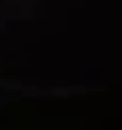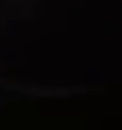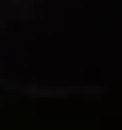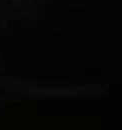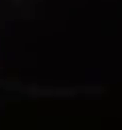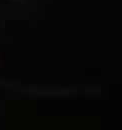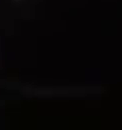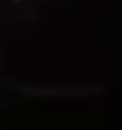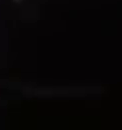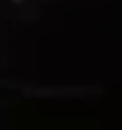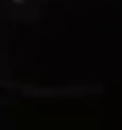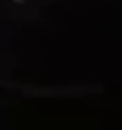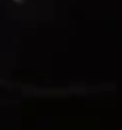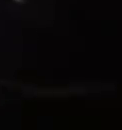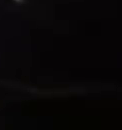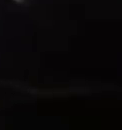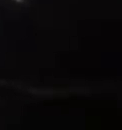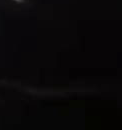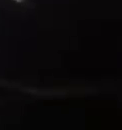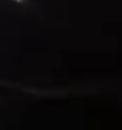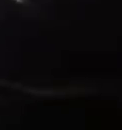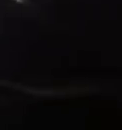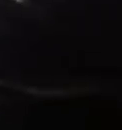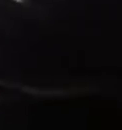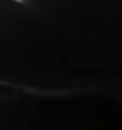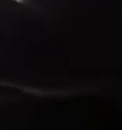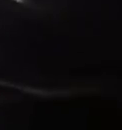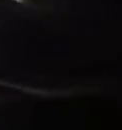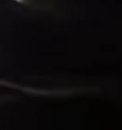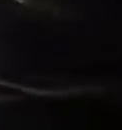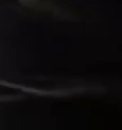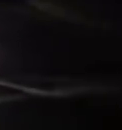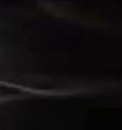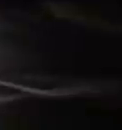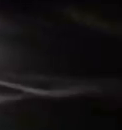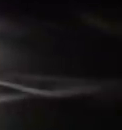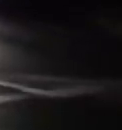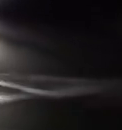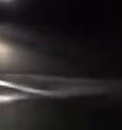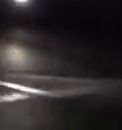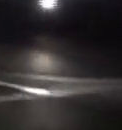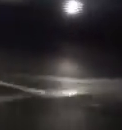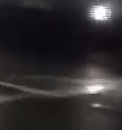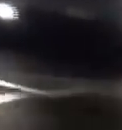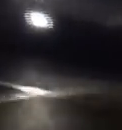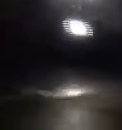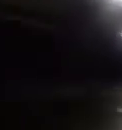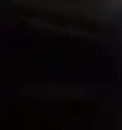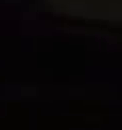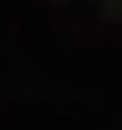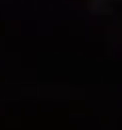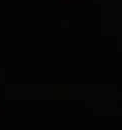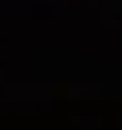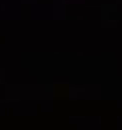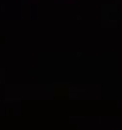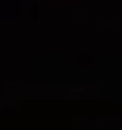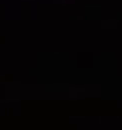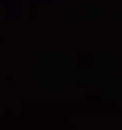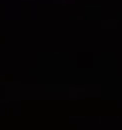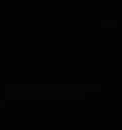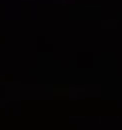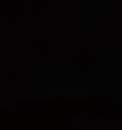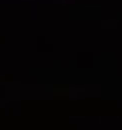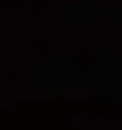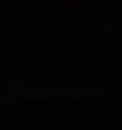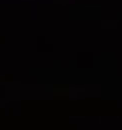also conducting 600 tests on a daily basis from today onwards to try and identify the possible other cases for the next 2